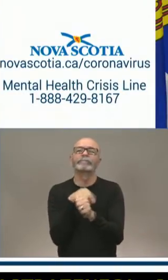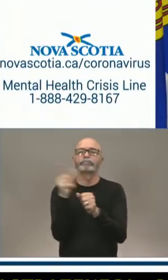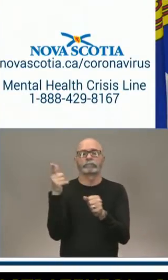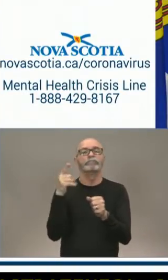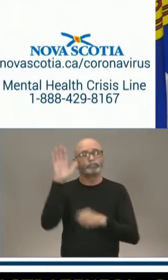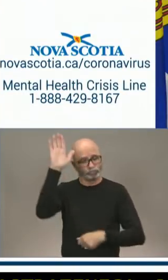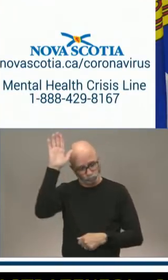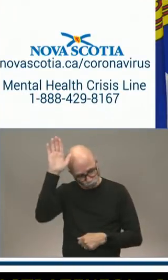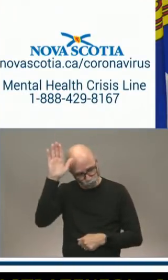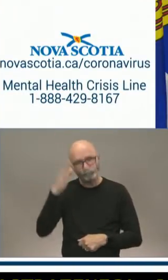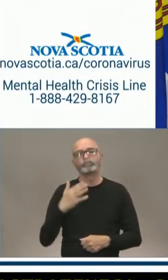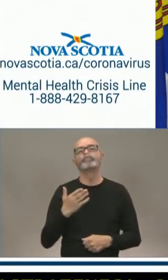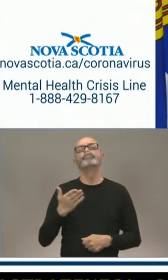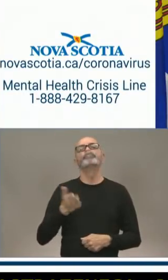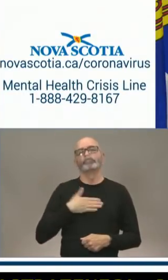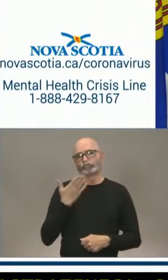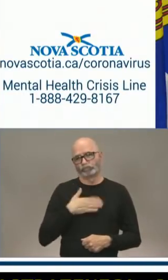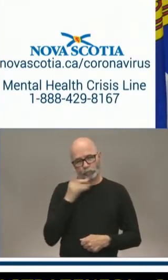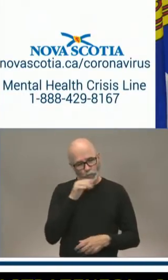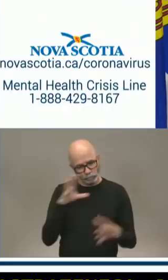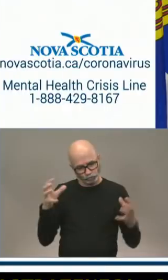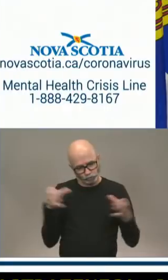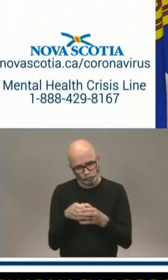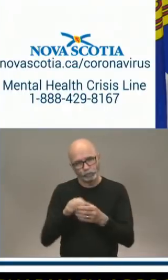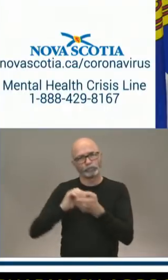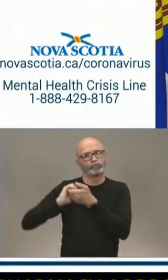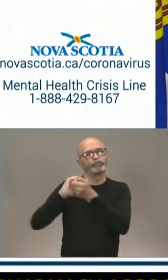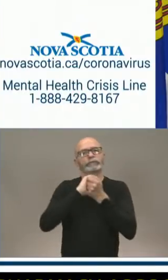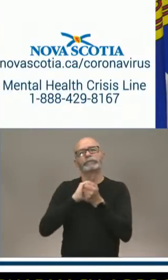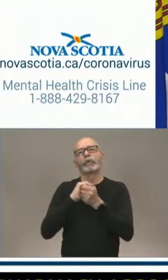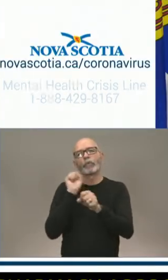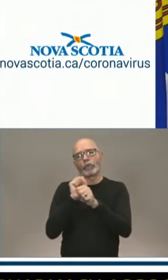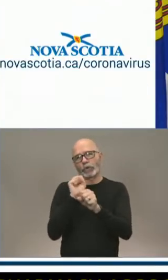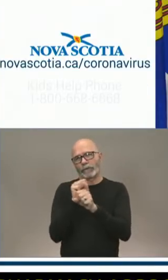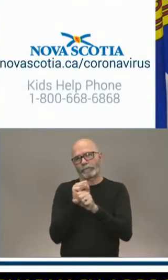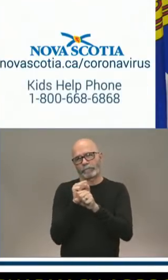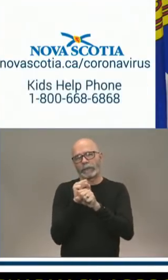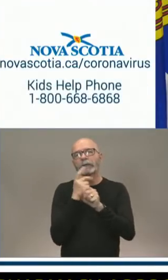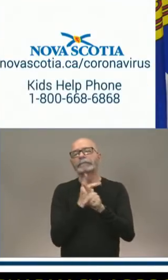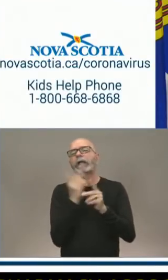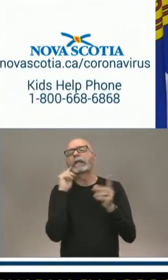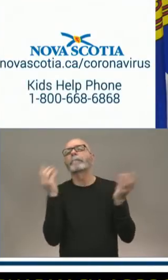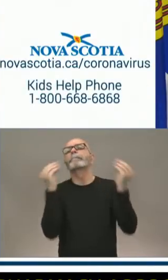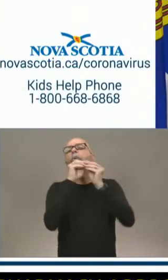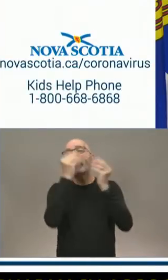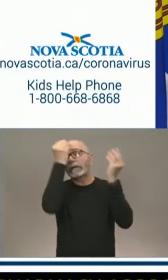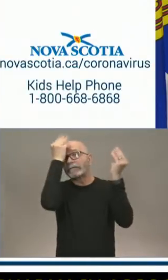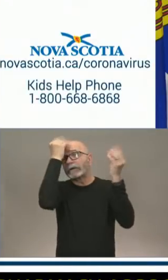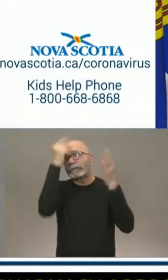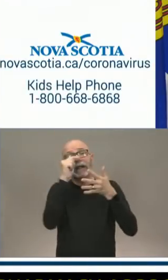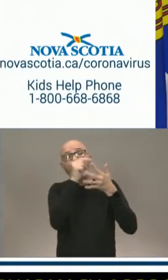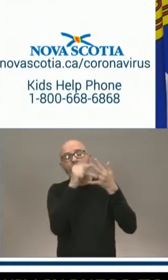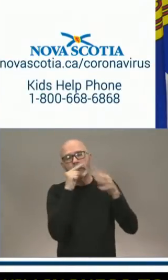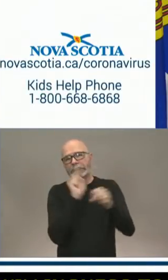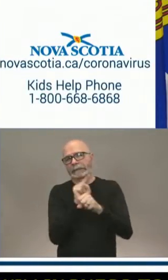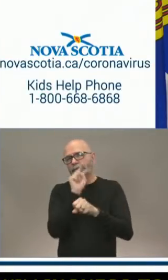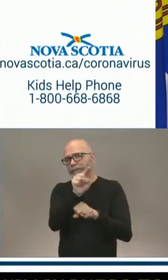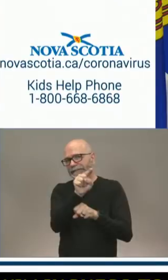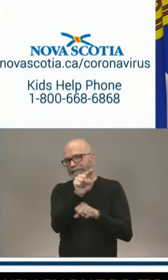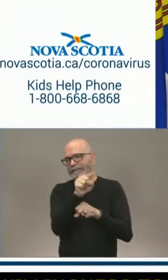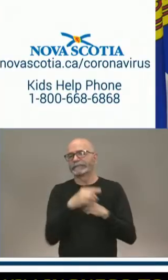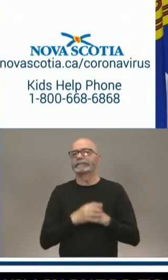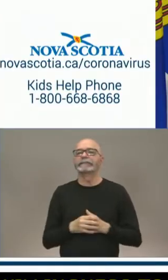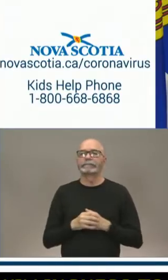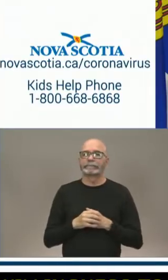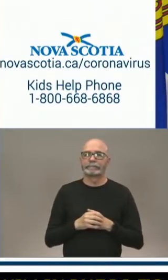happen. I look forward to being able to share more details about this plan next week. As I mentioned